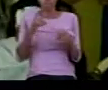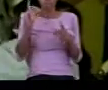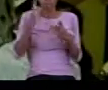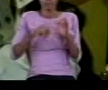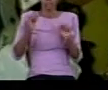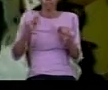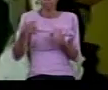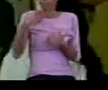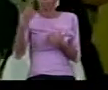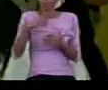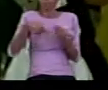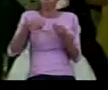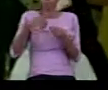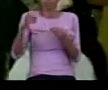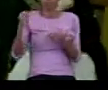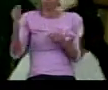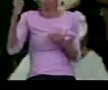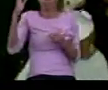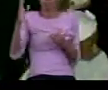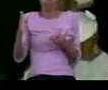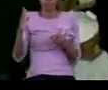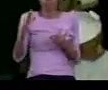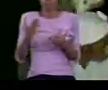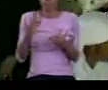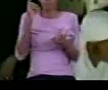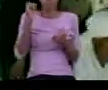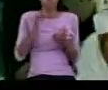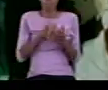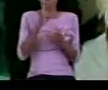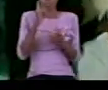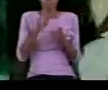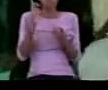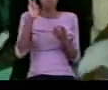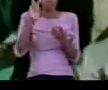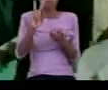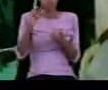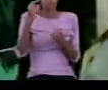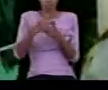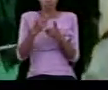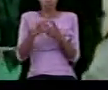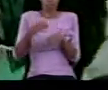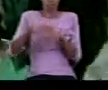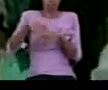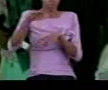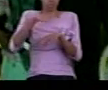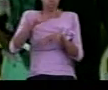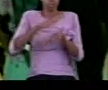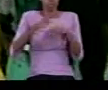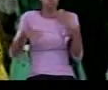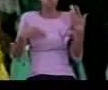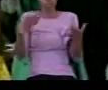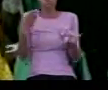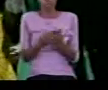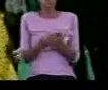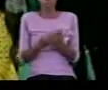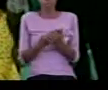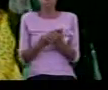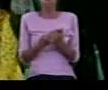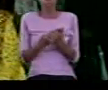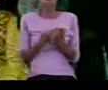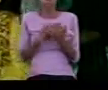say about the Lord with just those two words, above all? And I started thinking,